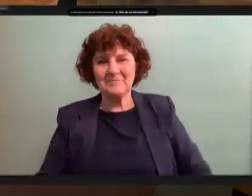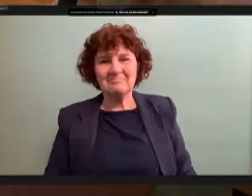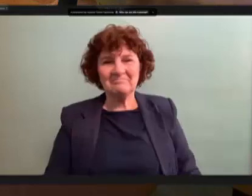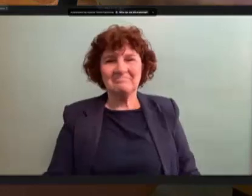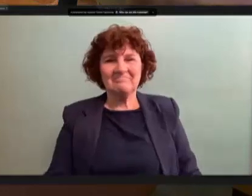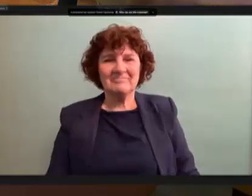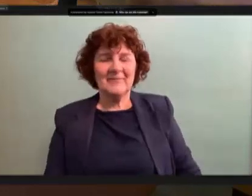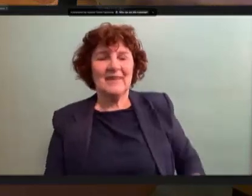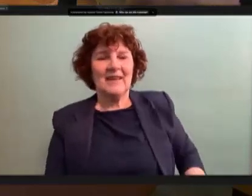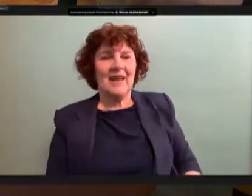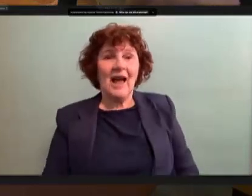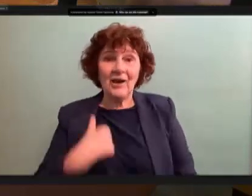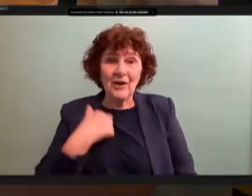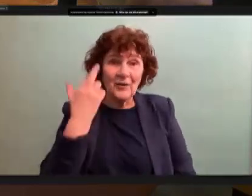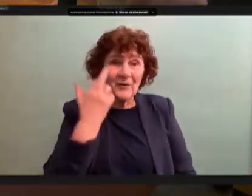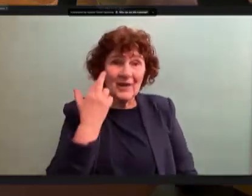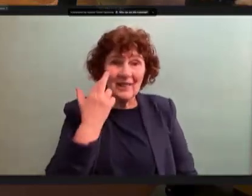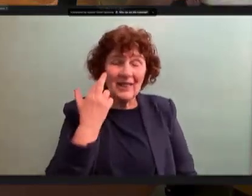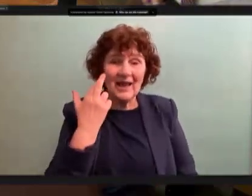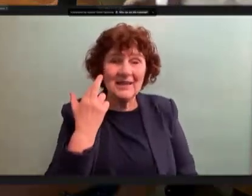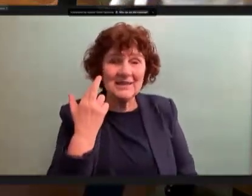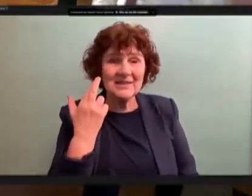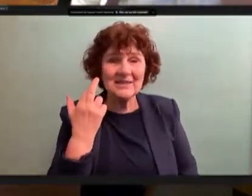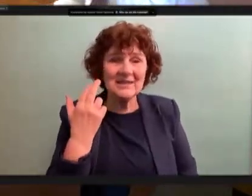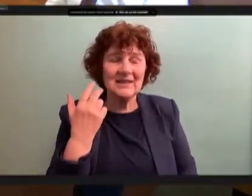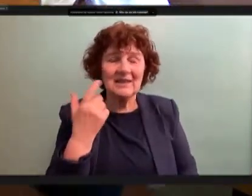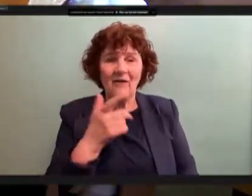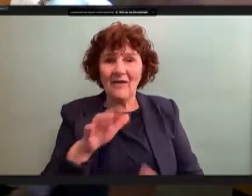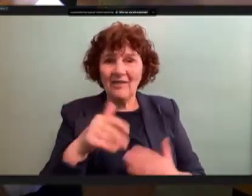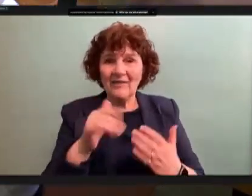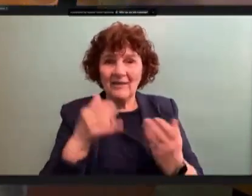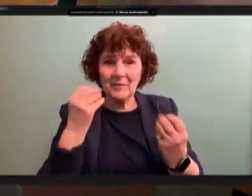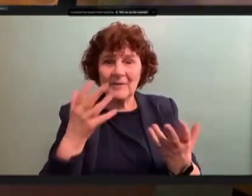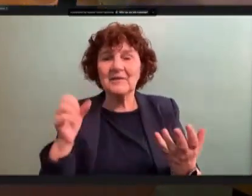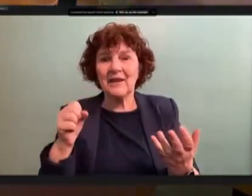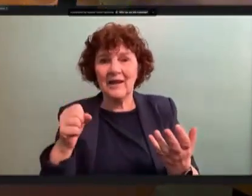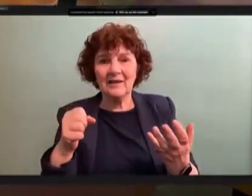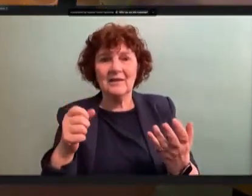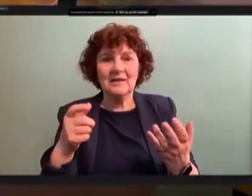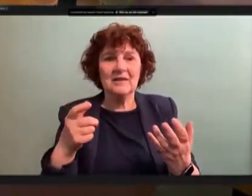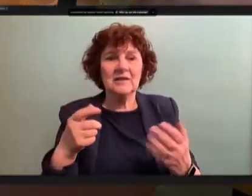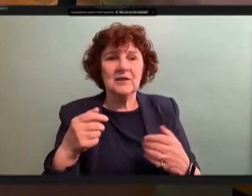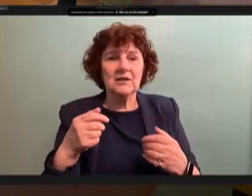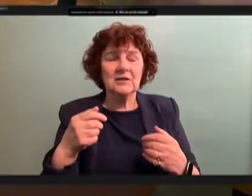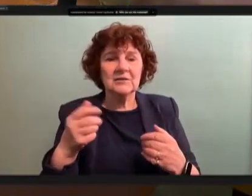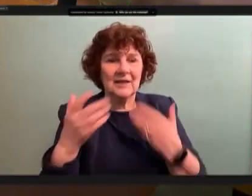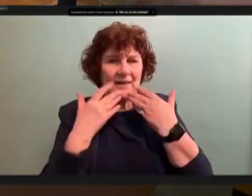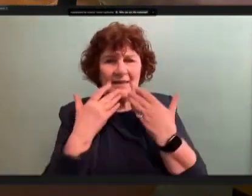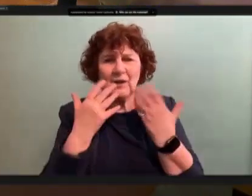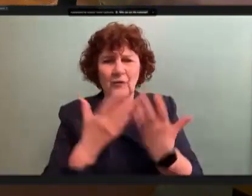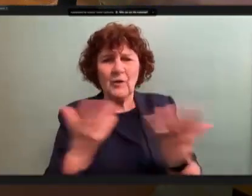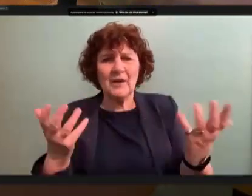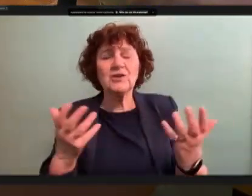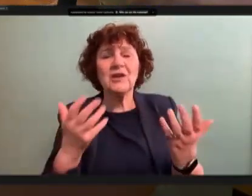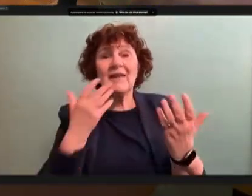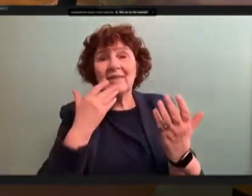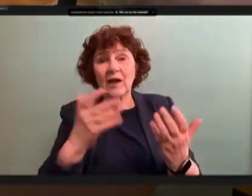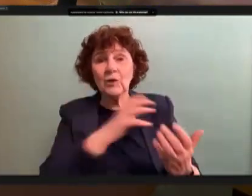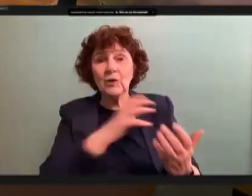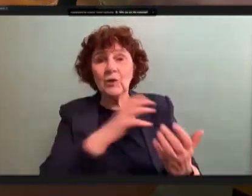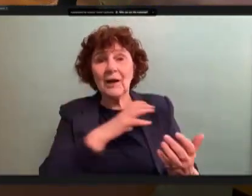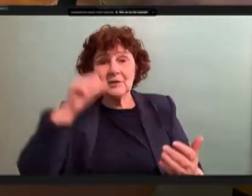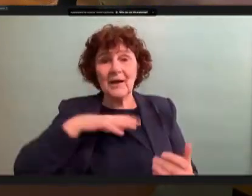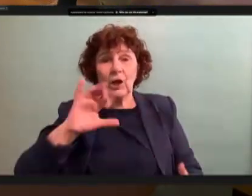I didn't realize you were the bandstand of the original. Yeah. Well, if you wouldn't say a few words. Sure, thank you very much. Thank you, Councilman Colhill and the